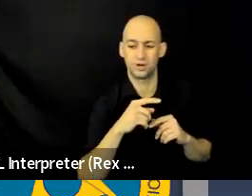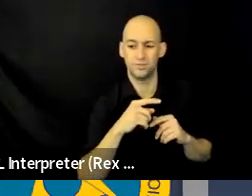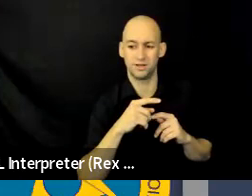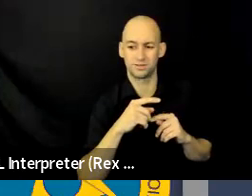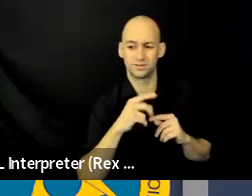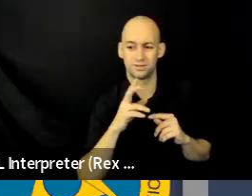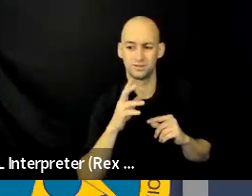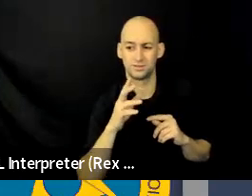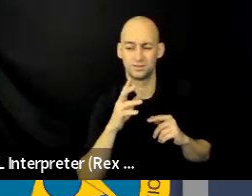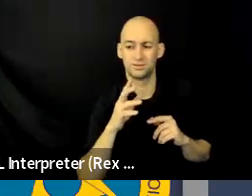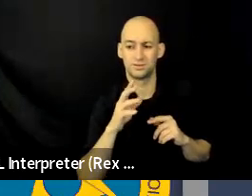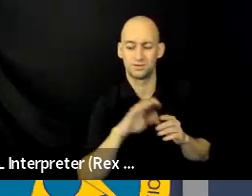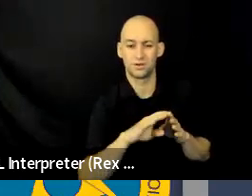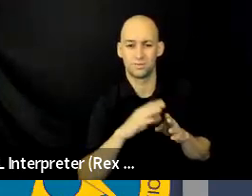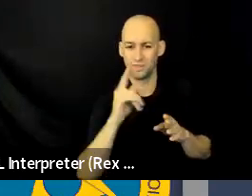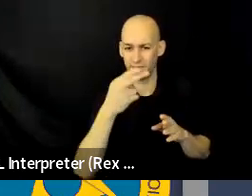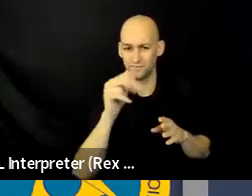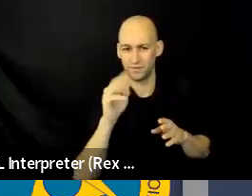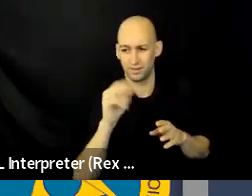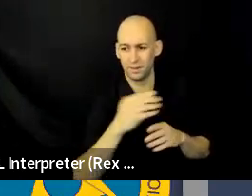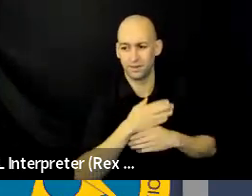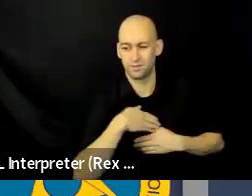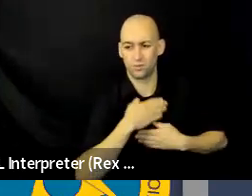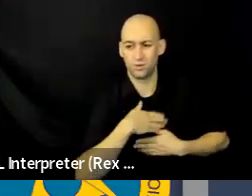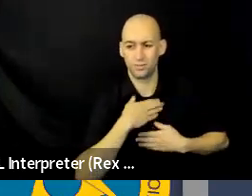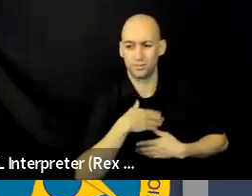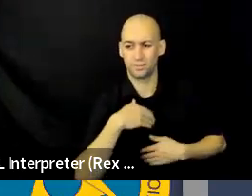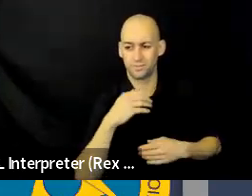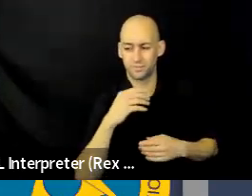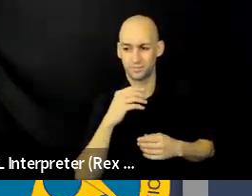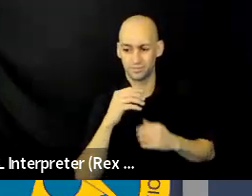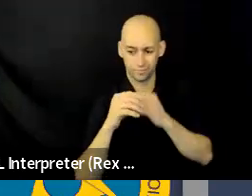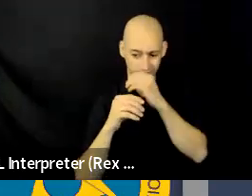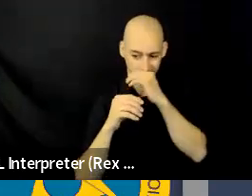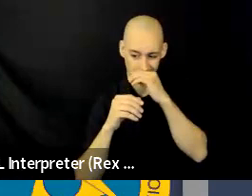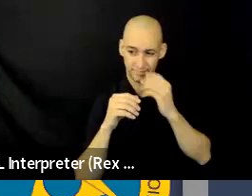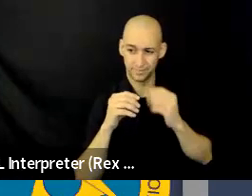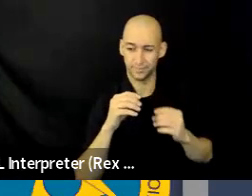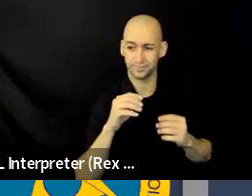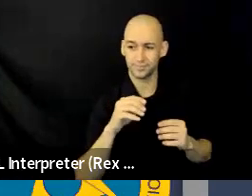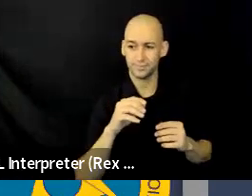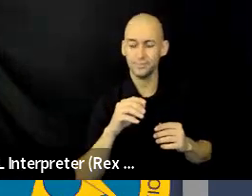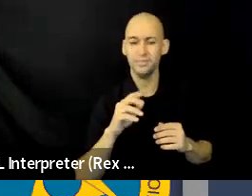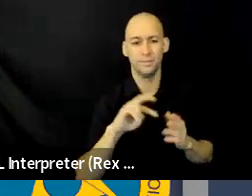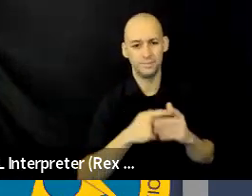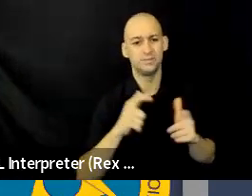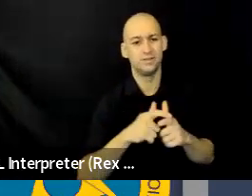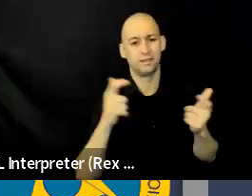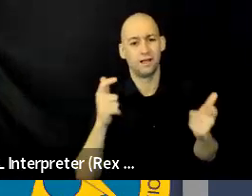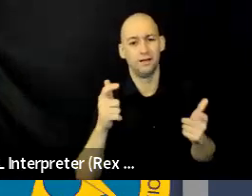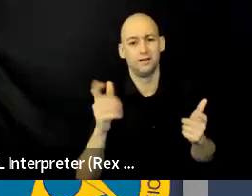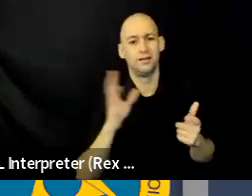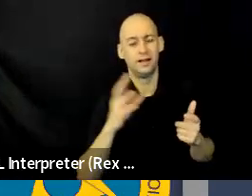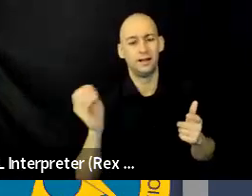comment for the owner, Mr. Pham. I appreciate what you talked about today in your story. and it means a lot. And